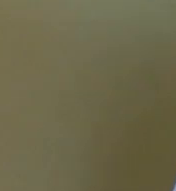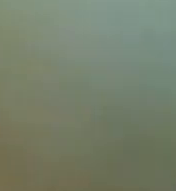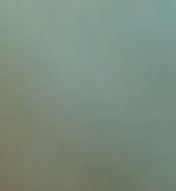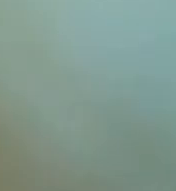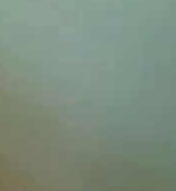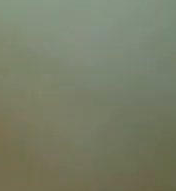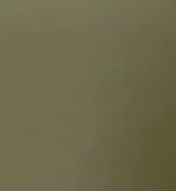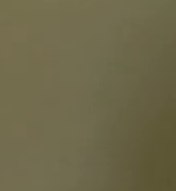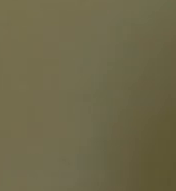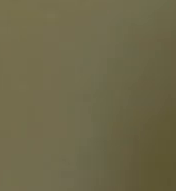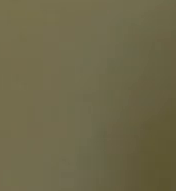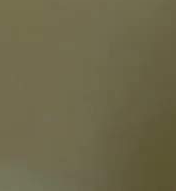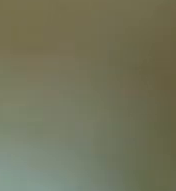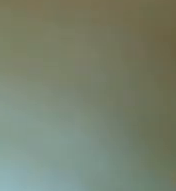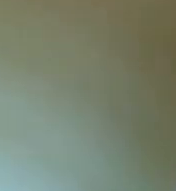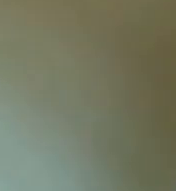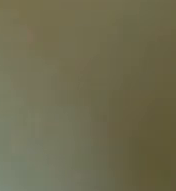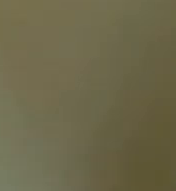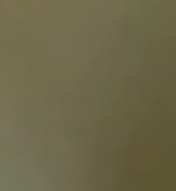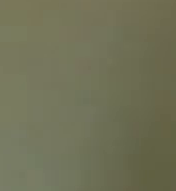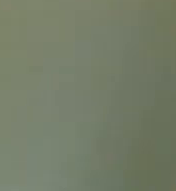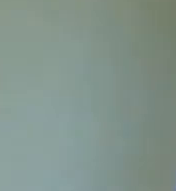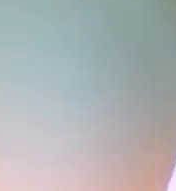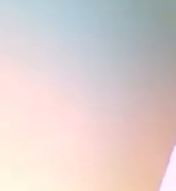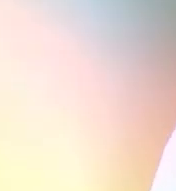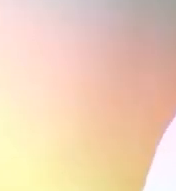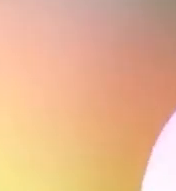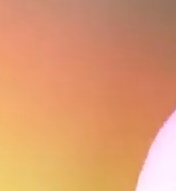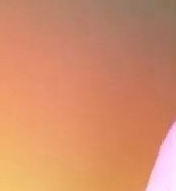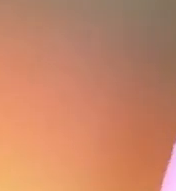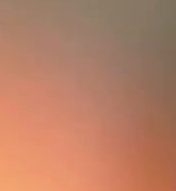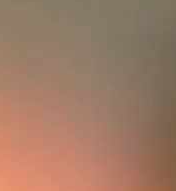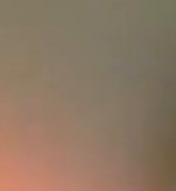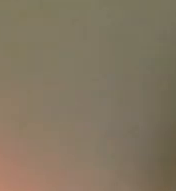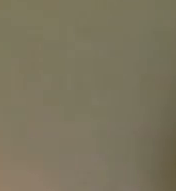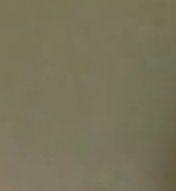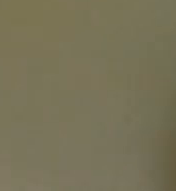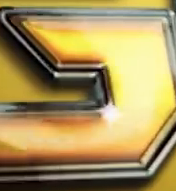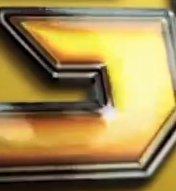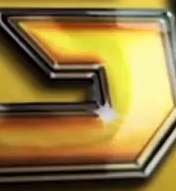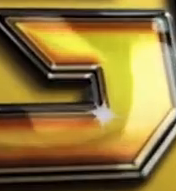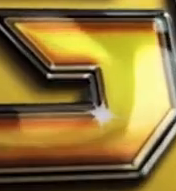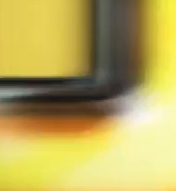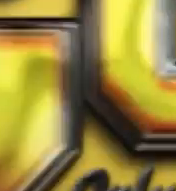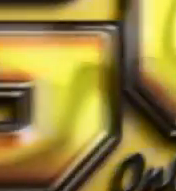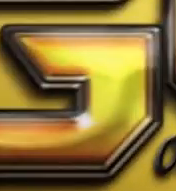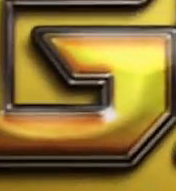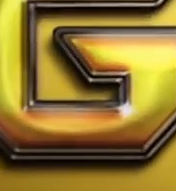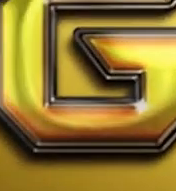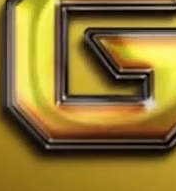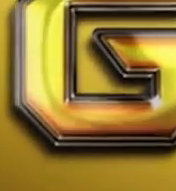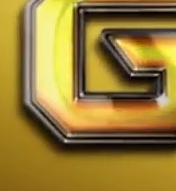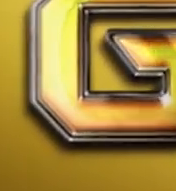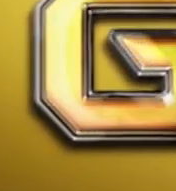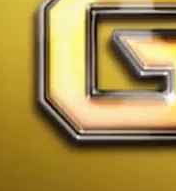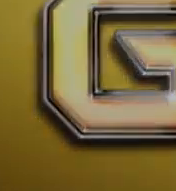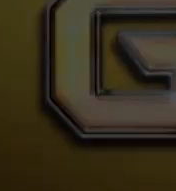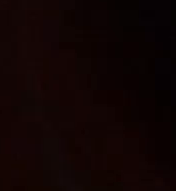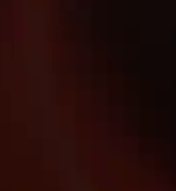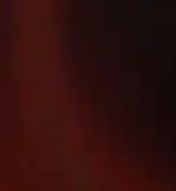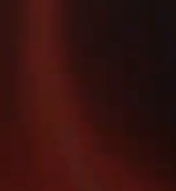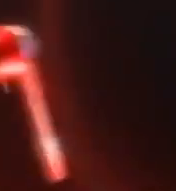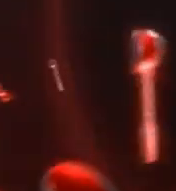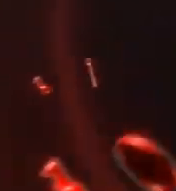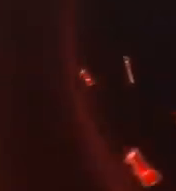Bola, I'm Miri, I'm from Lotoka, and I love Gold FM because they play all my classic hits. Gold FM, only the classic